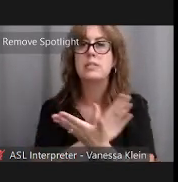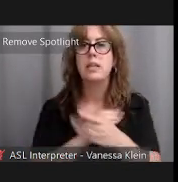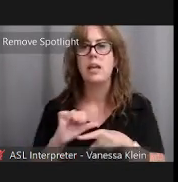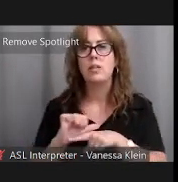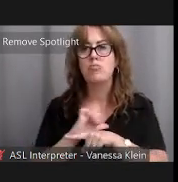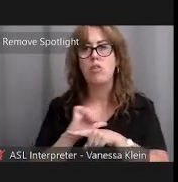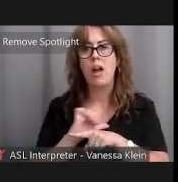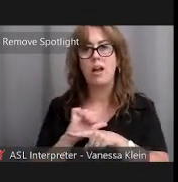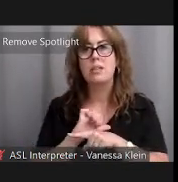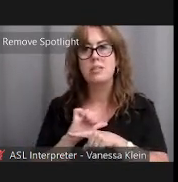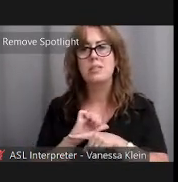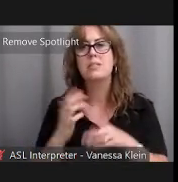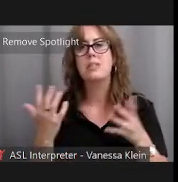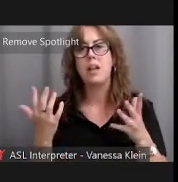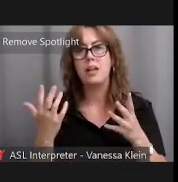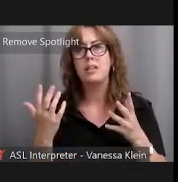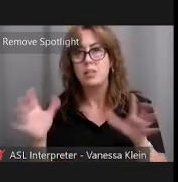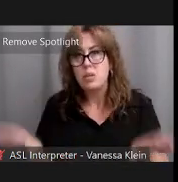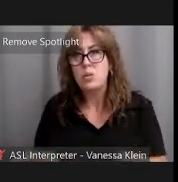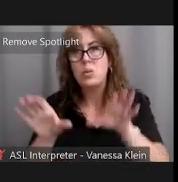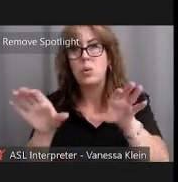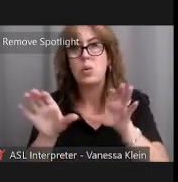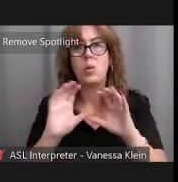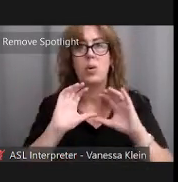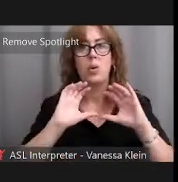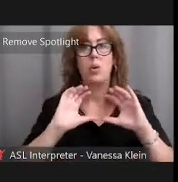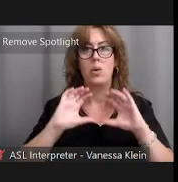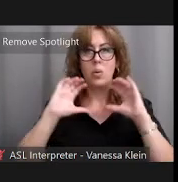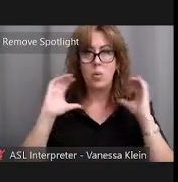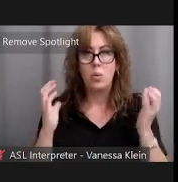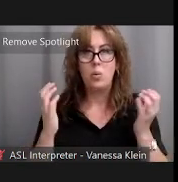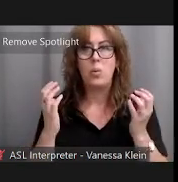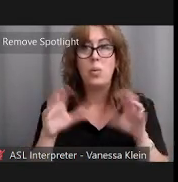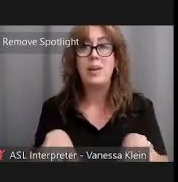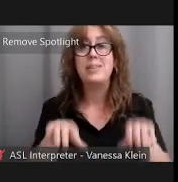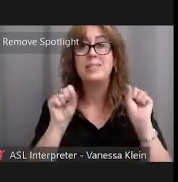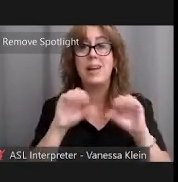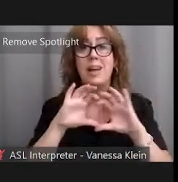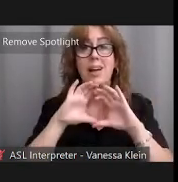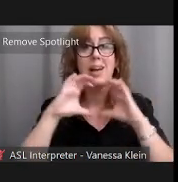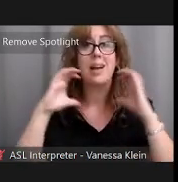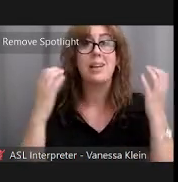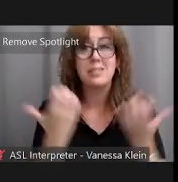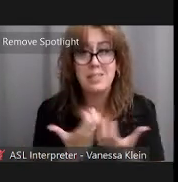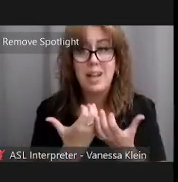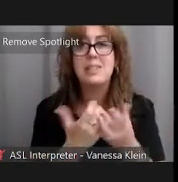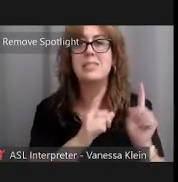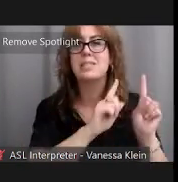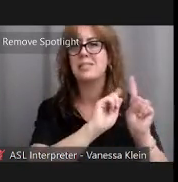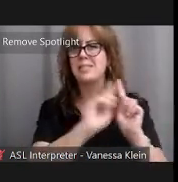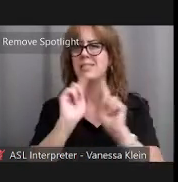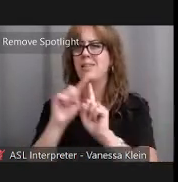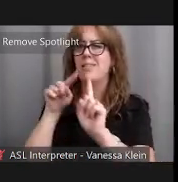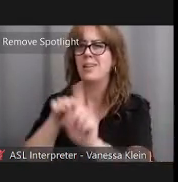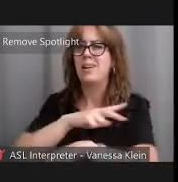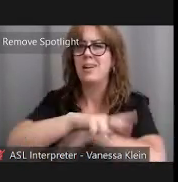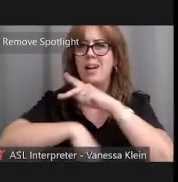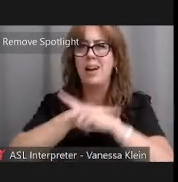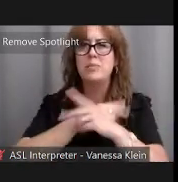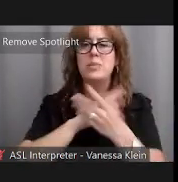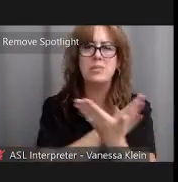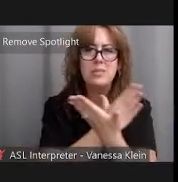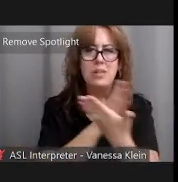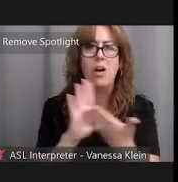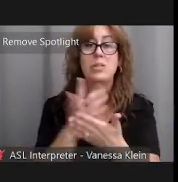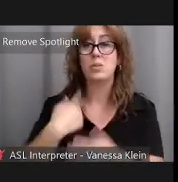and we take classes in te reo Māori. We've been learning kapa haka as well, so that we as the staff